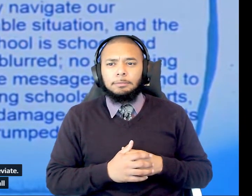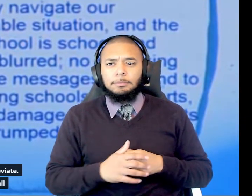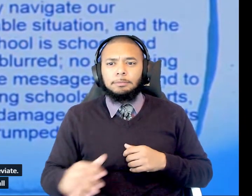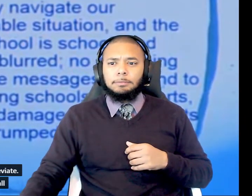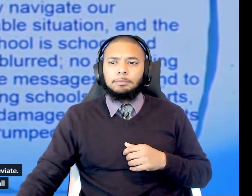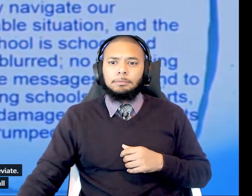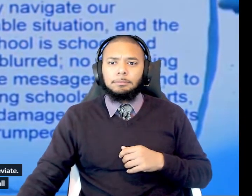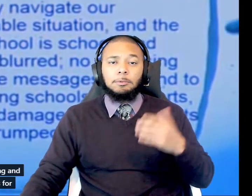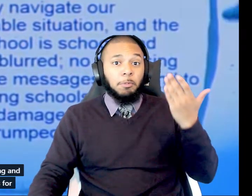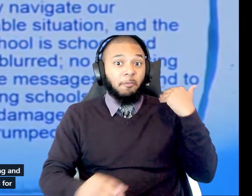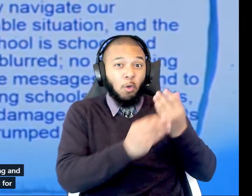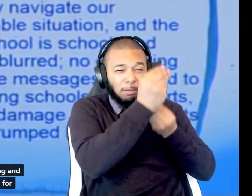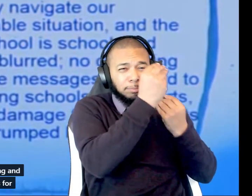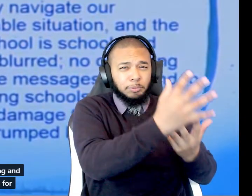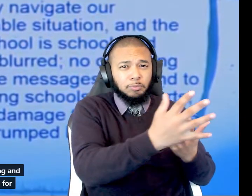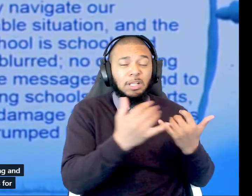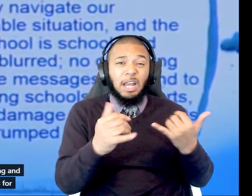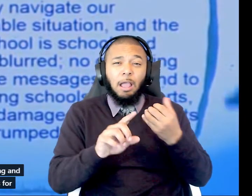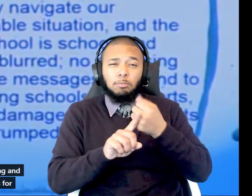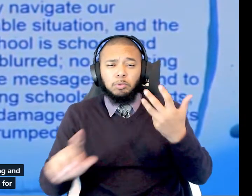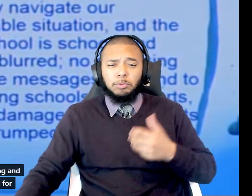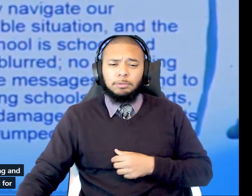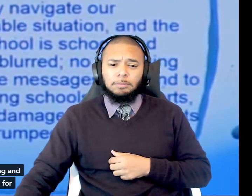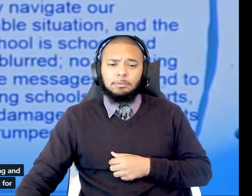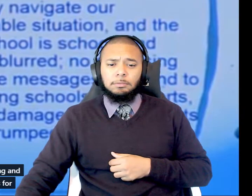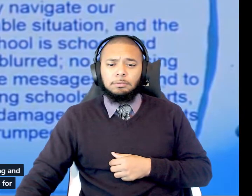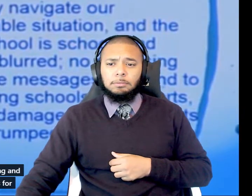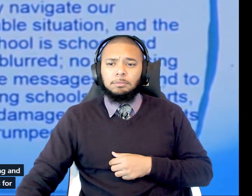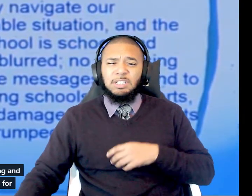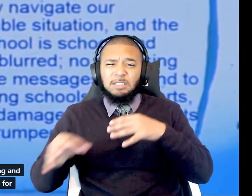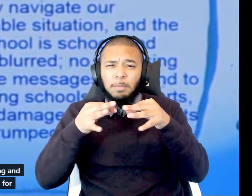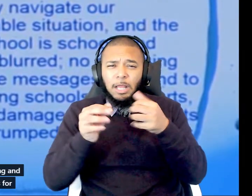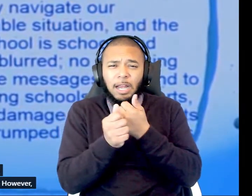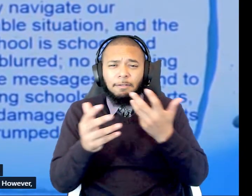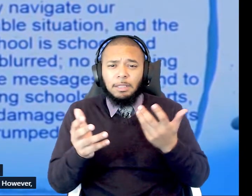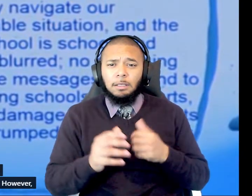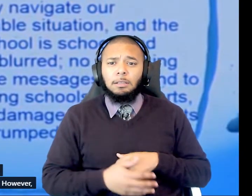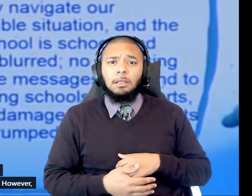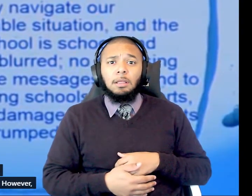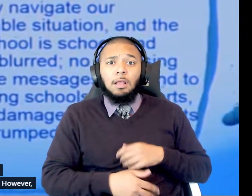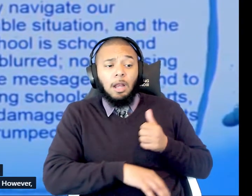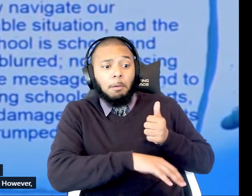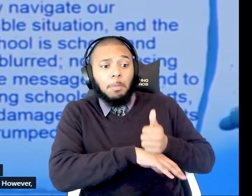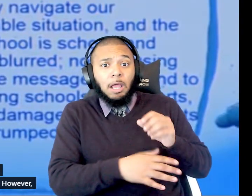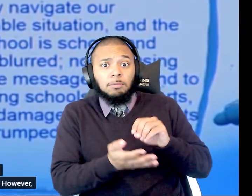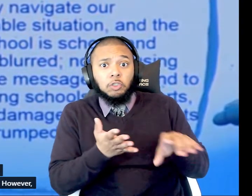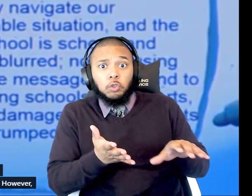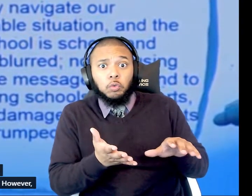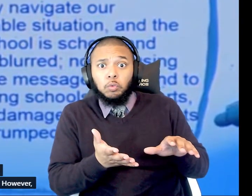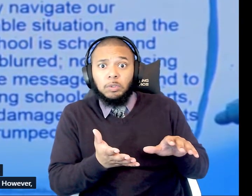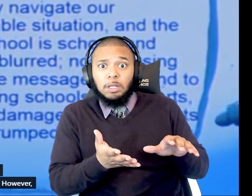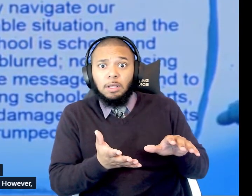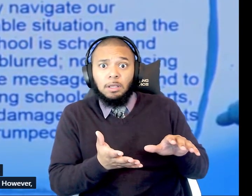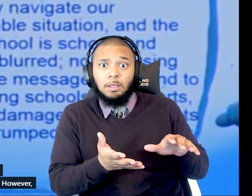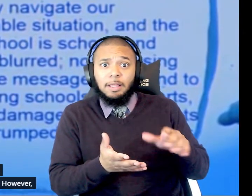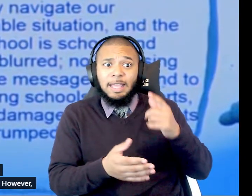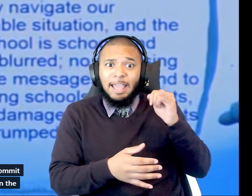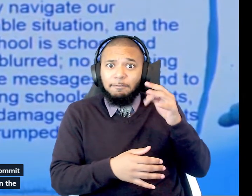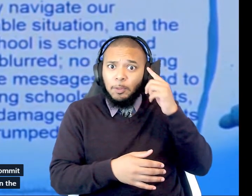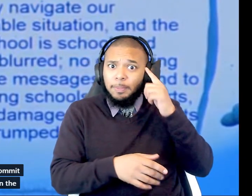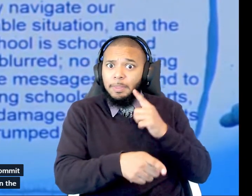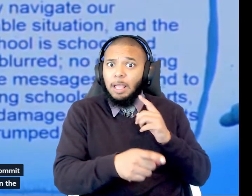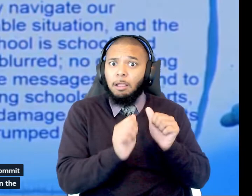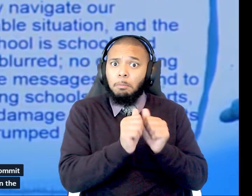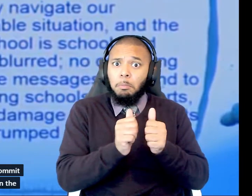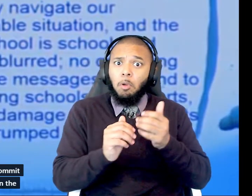Now look at all this. This is all warrant. I'm explaining everything. And who could blame the students for thinking that their sport is more significant than anything else? However,